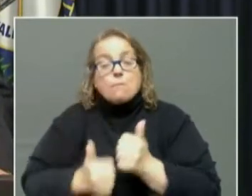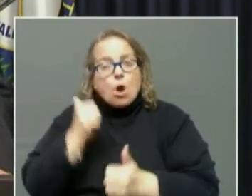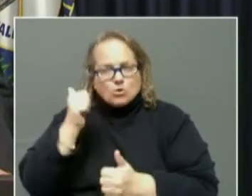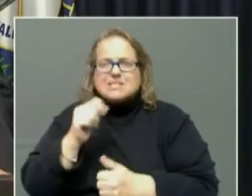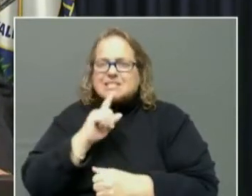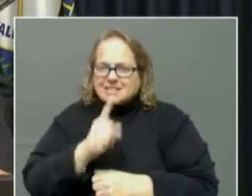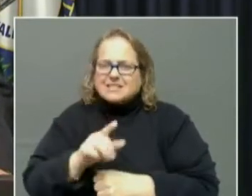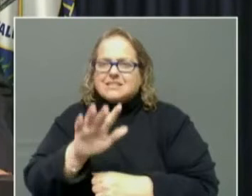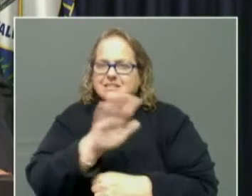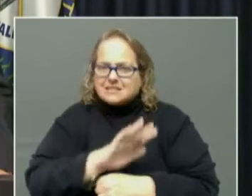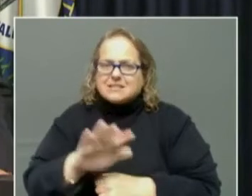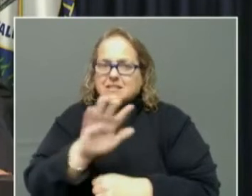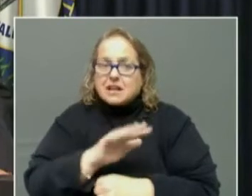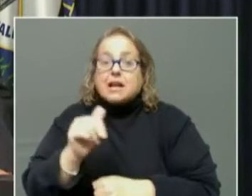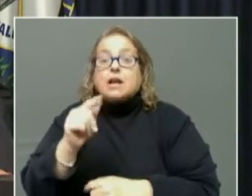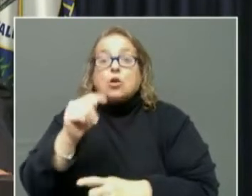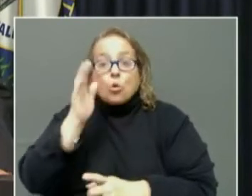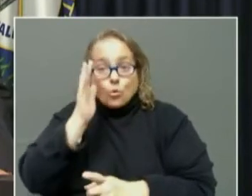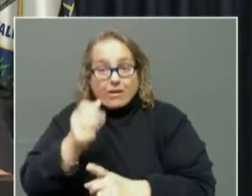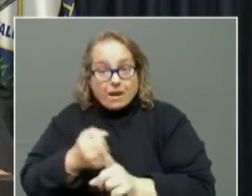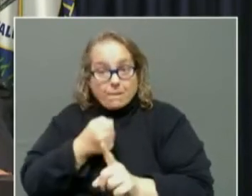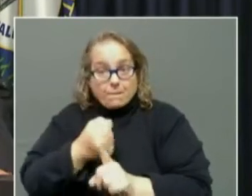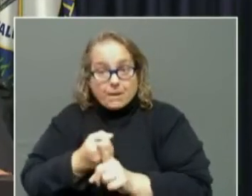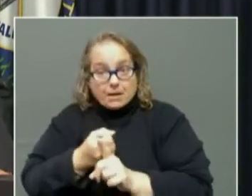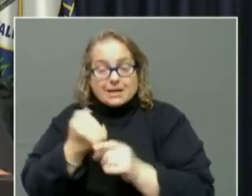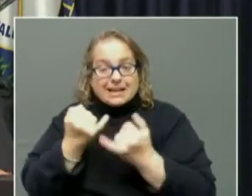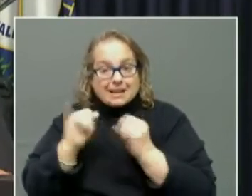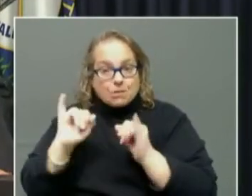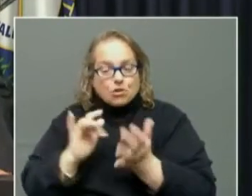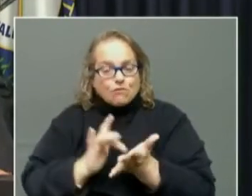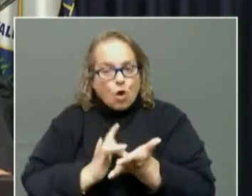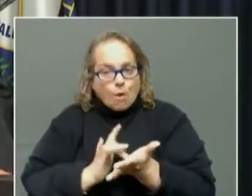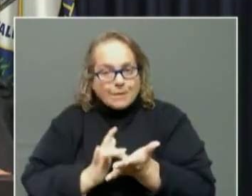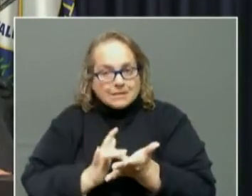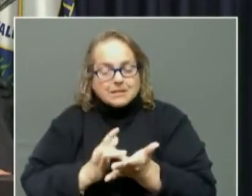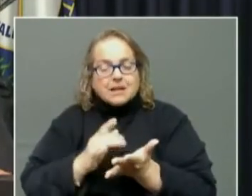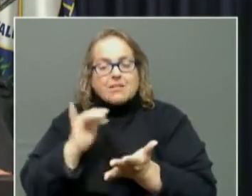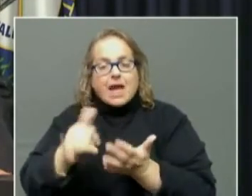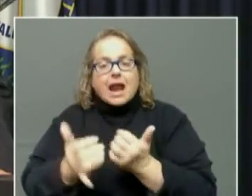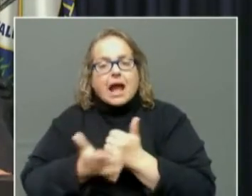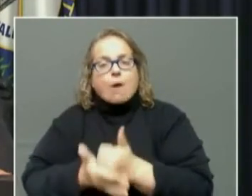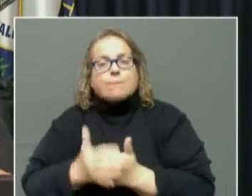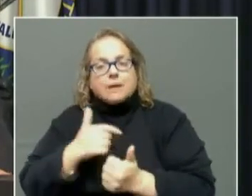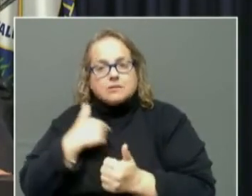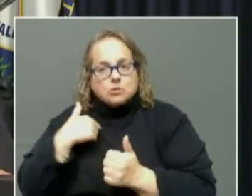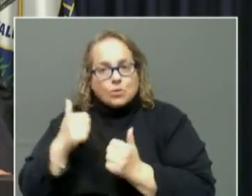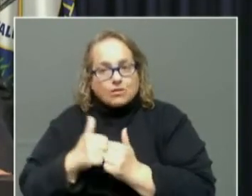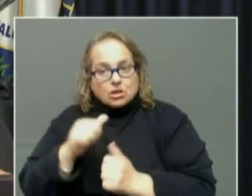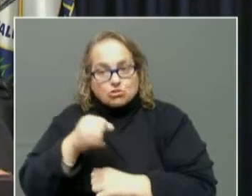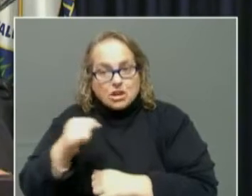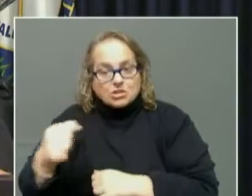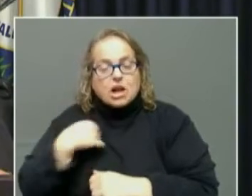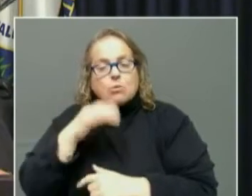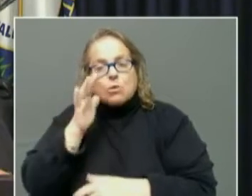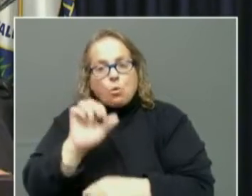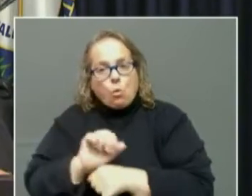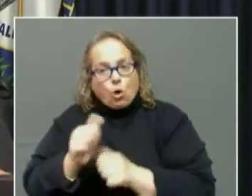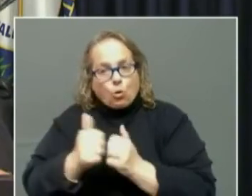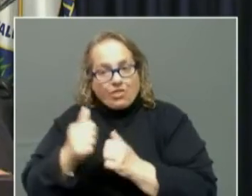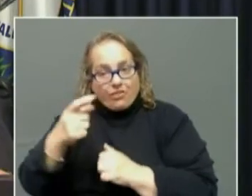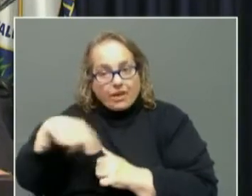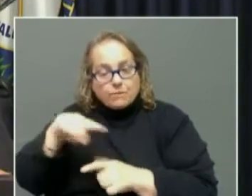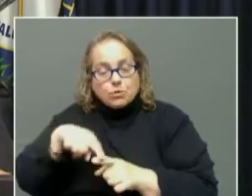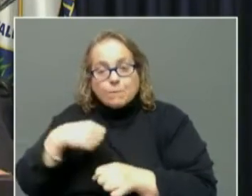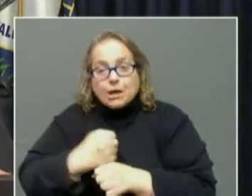is going to impact independent pharmacies, which were helping us on the J&J. We're going to work with them to try to make sure that if